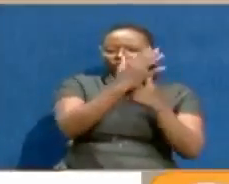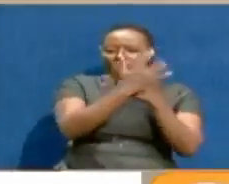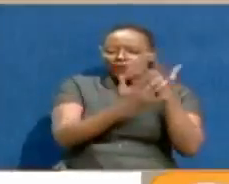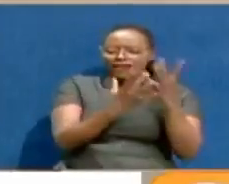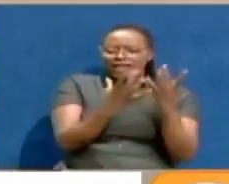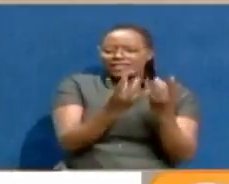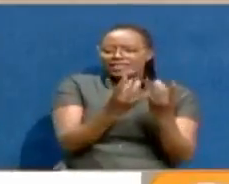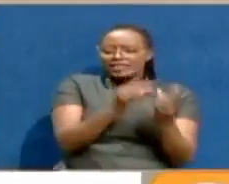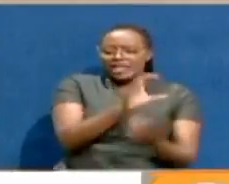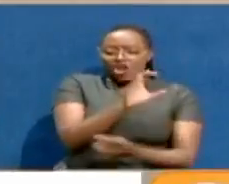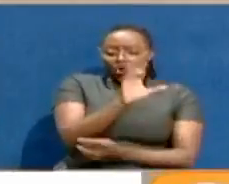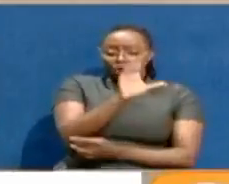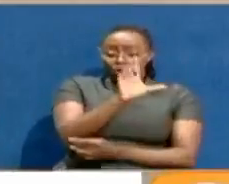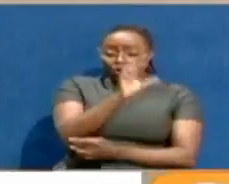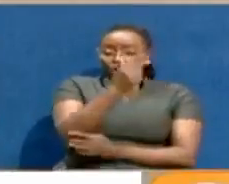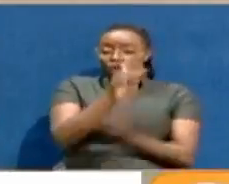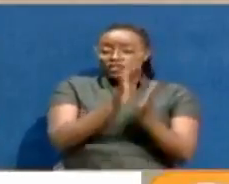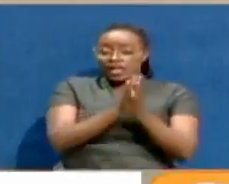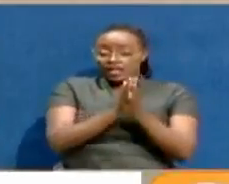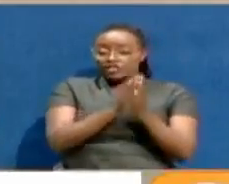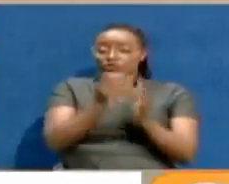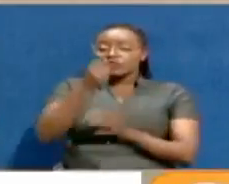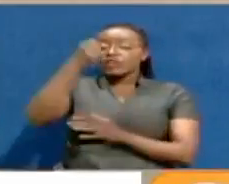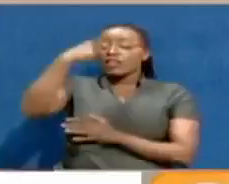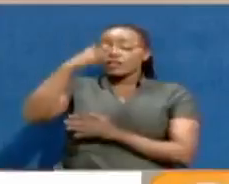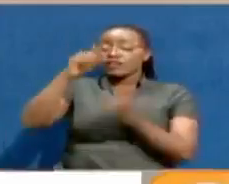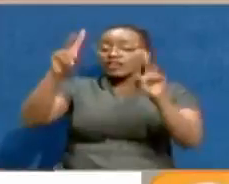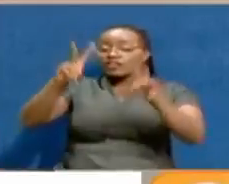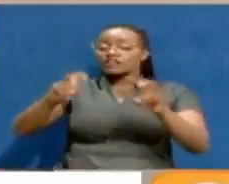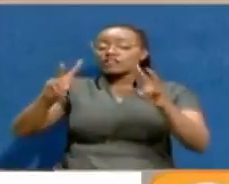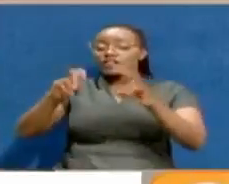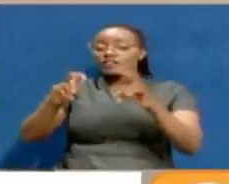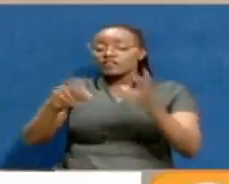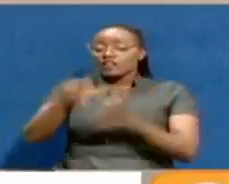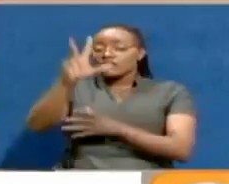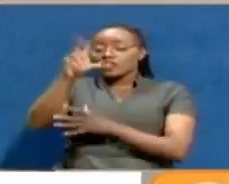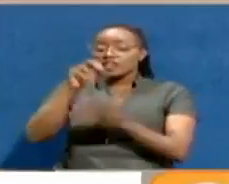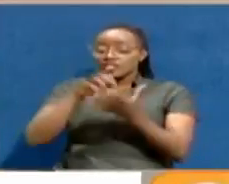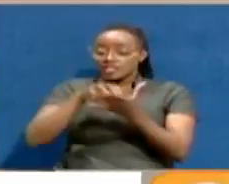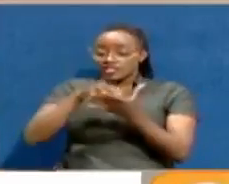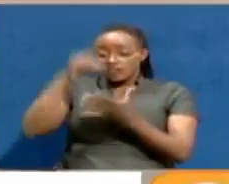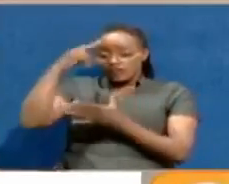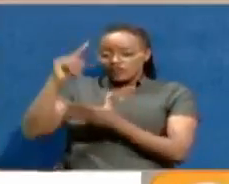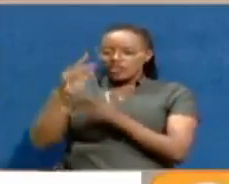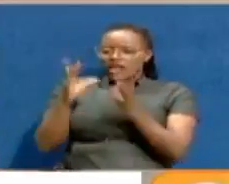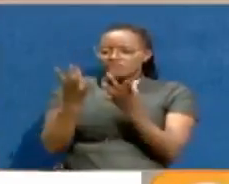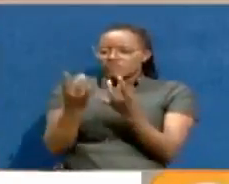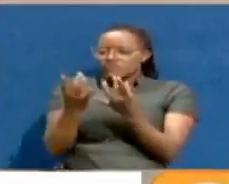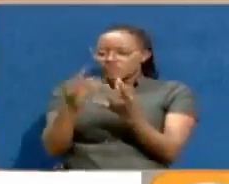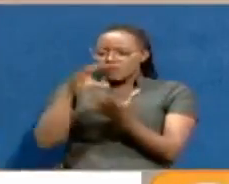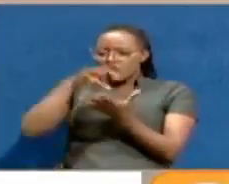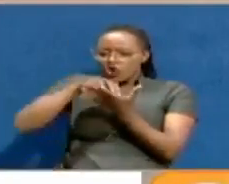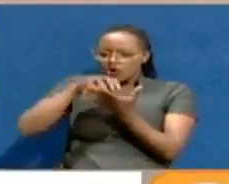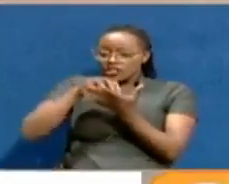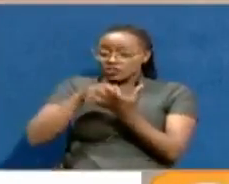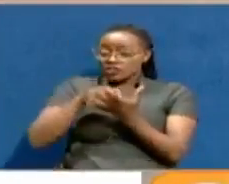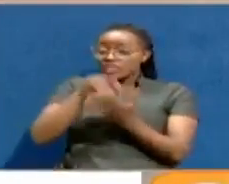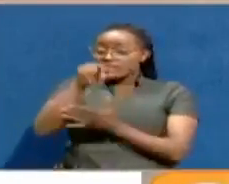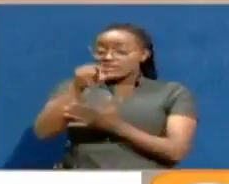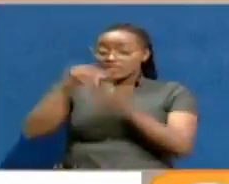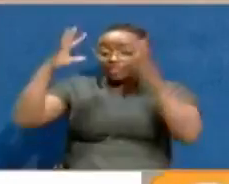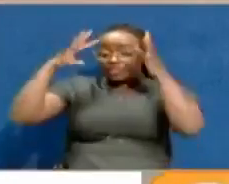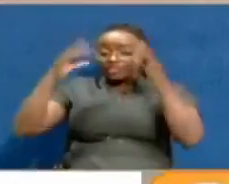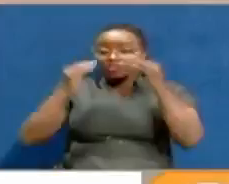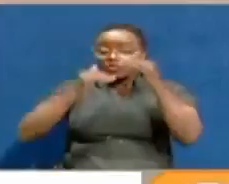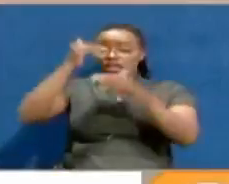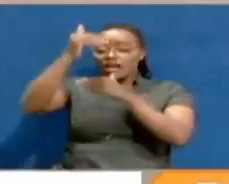blood clot incidents and the vaccine in its investigation into 30 cases of a rare blood clotting condition. The decision